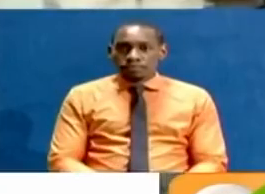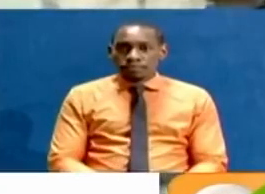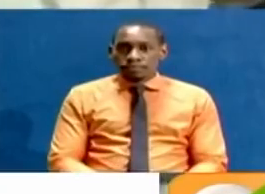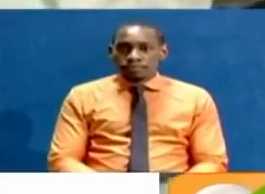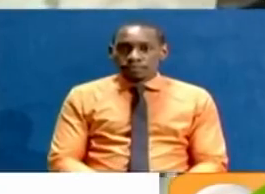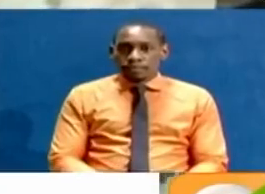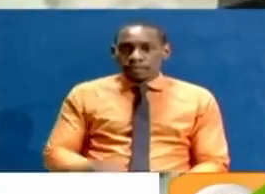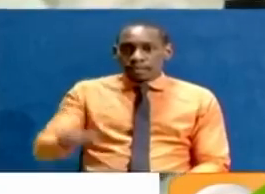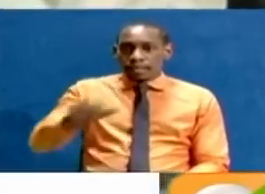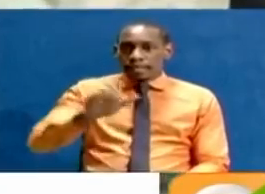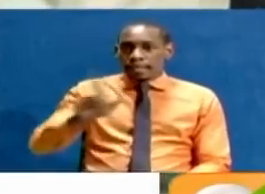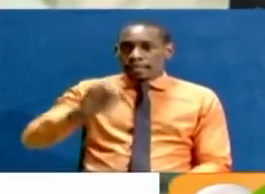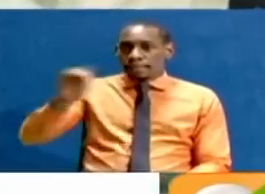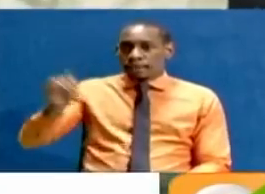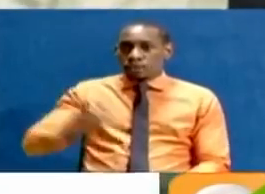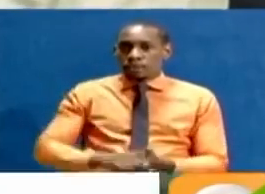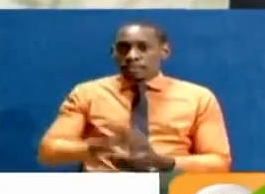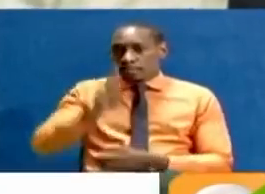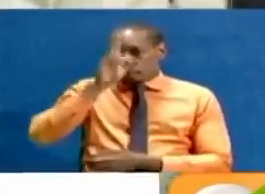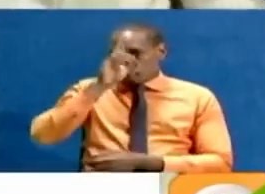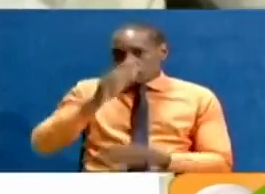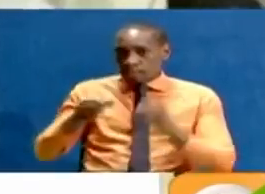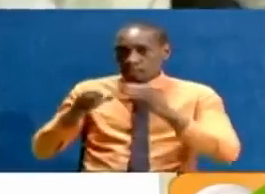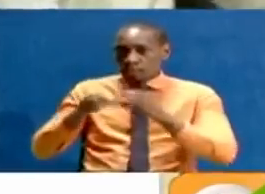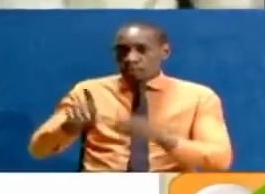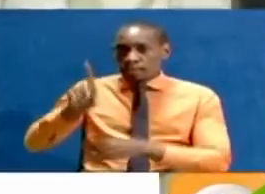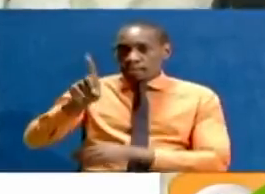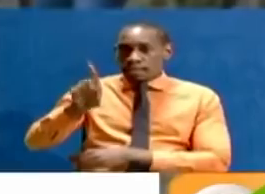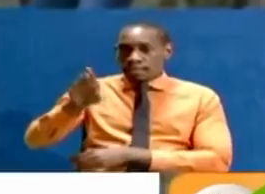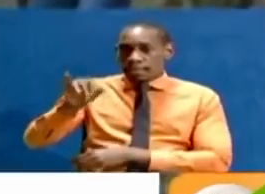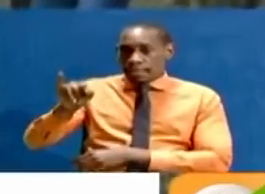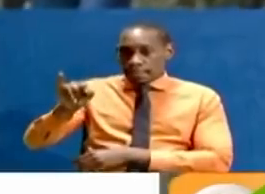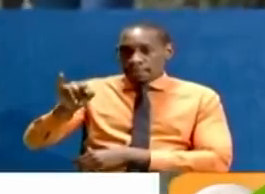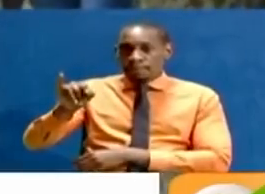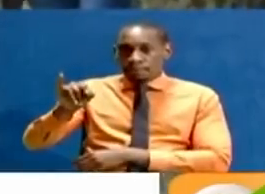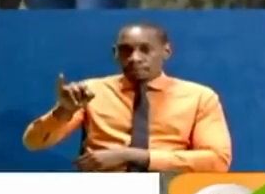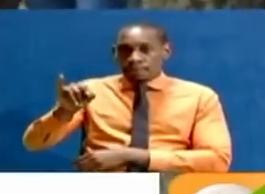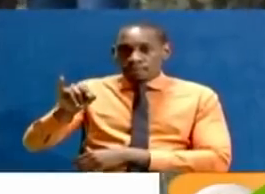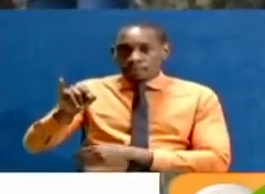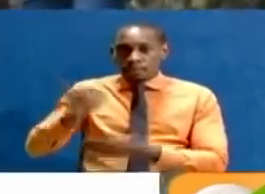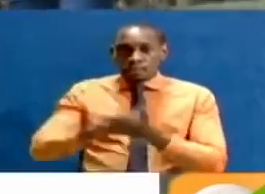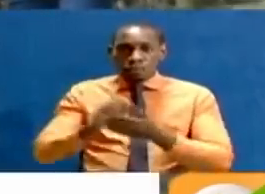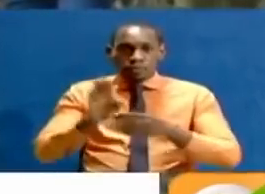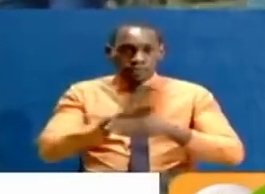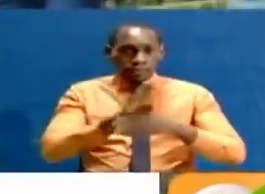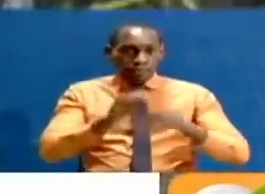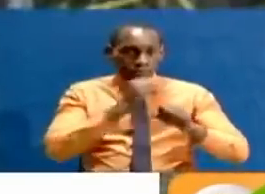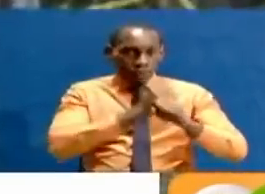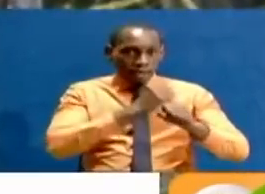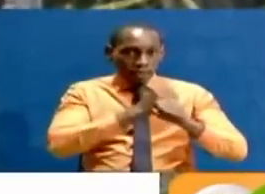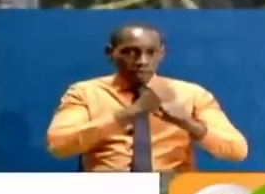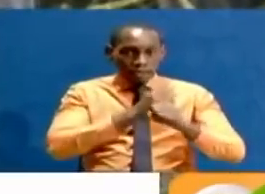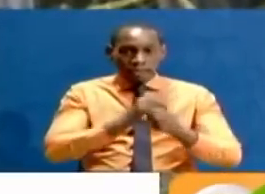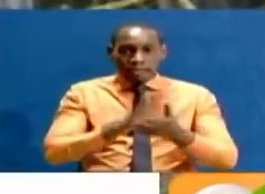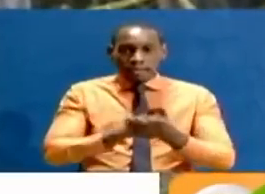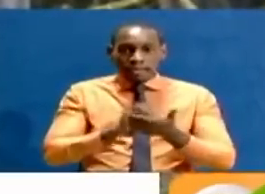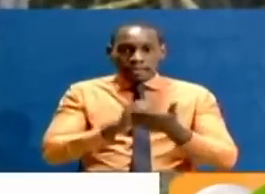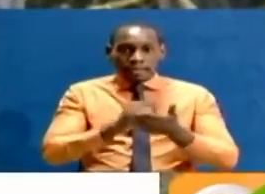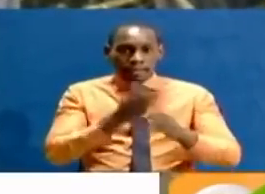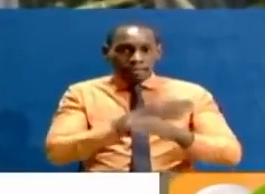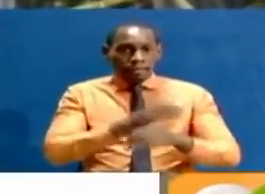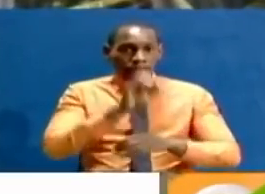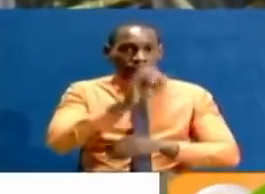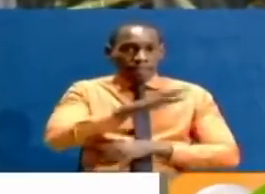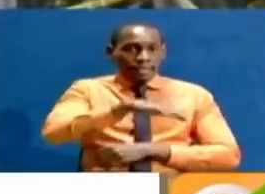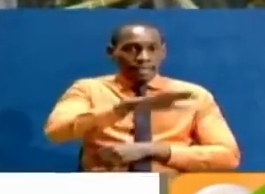Wiruti area of Laikipia County, and detectives drawn from the homicide unit of the DCI have their tools ready. What used to be a